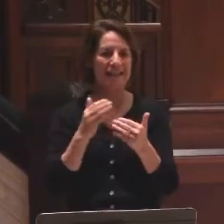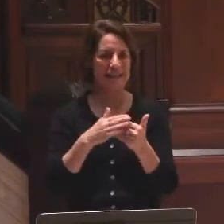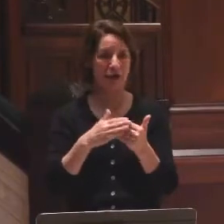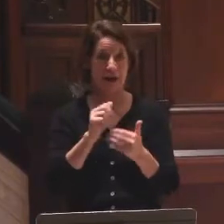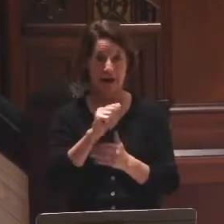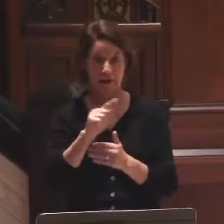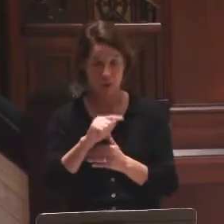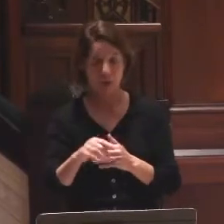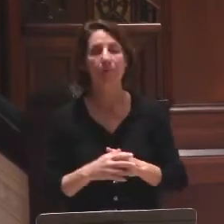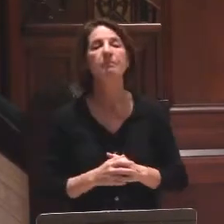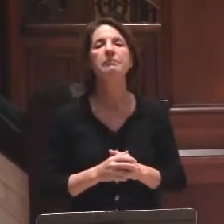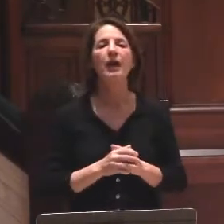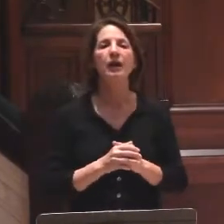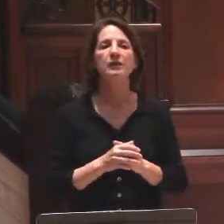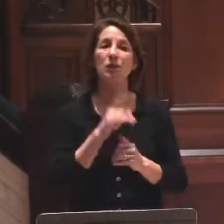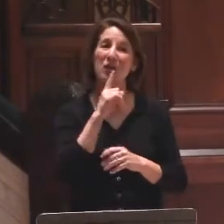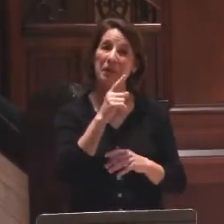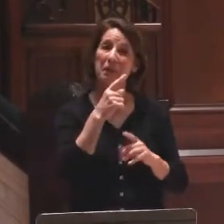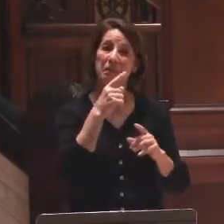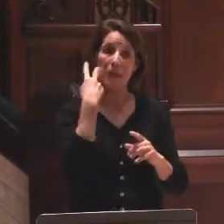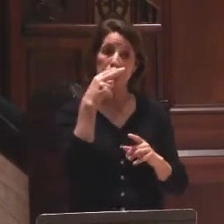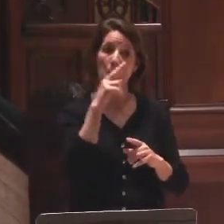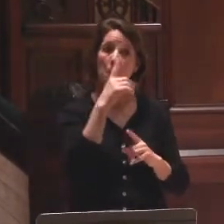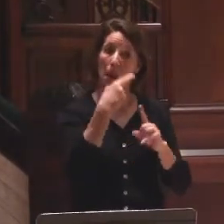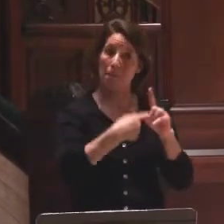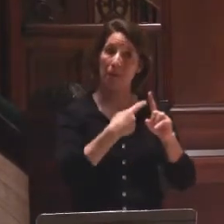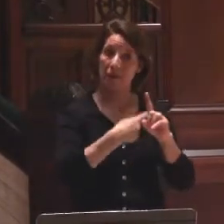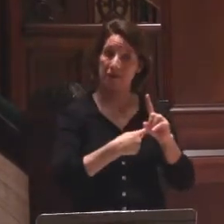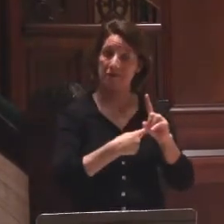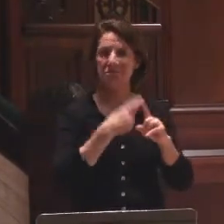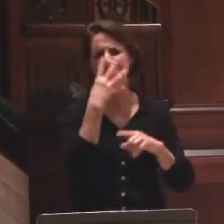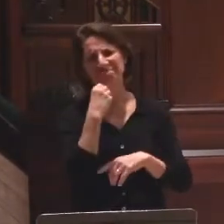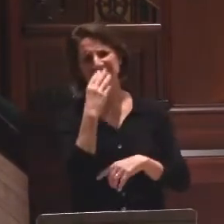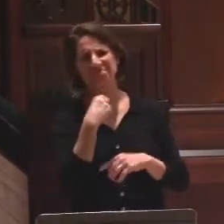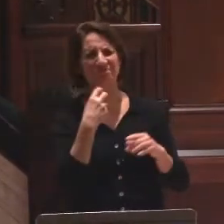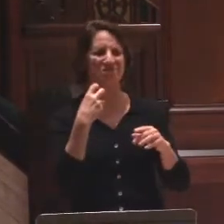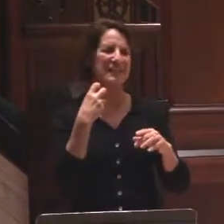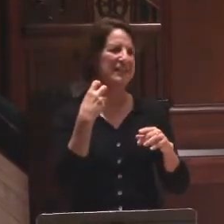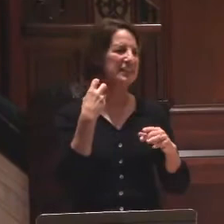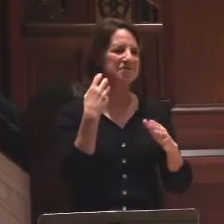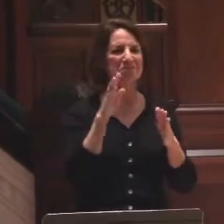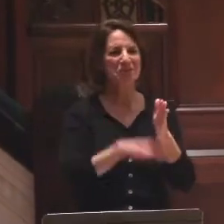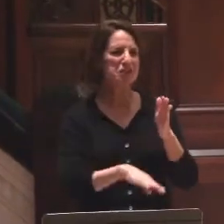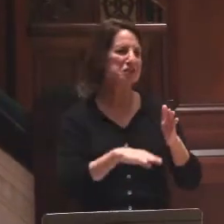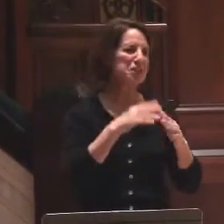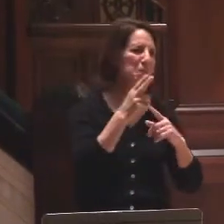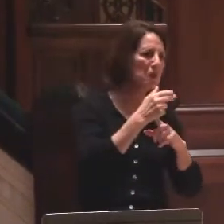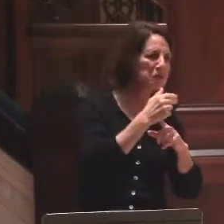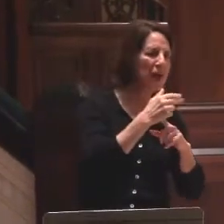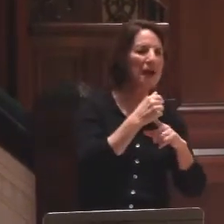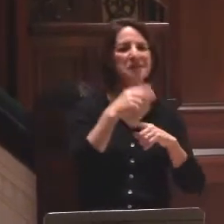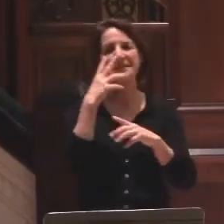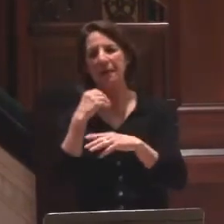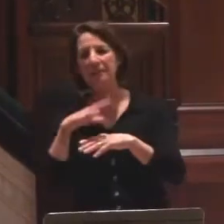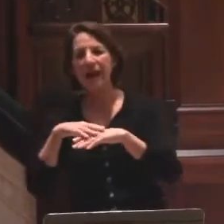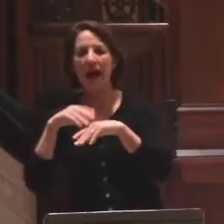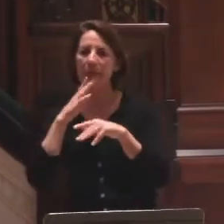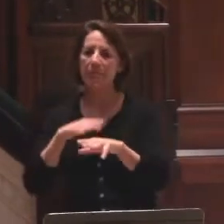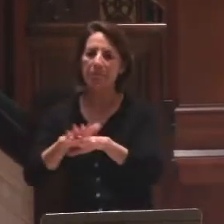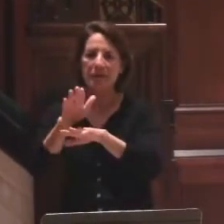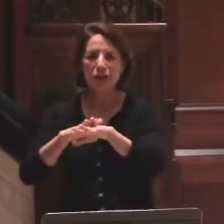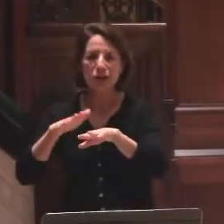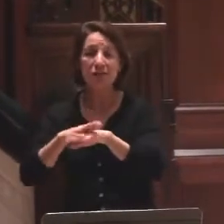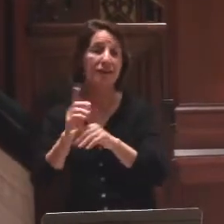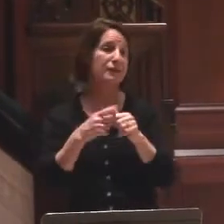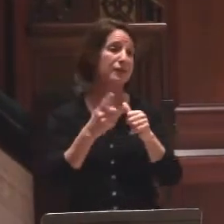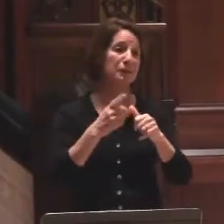Mexico about a whole month. We slept in cheap motels. We slept on the beaches, and sometimes we slept on top of the